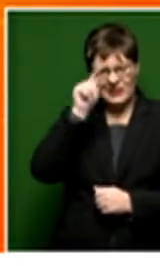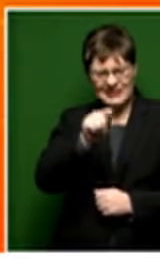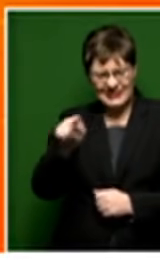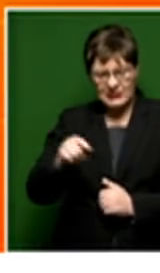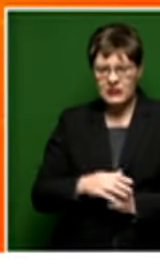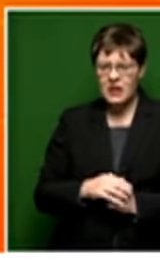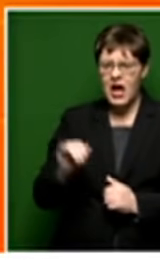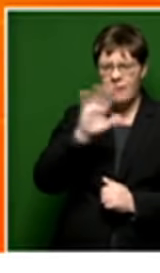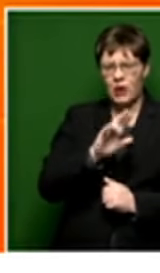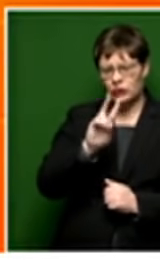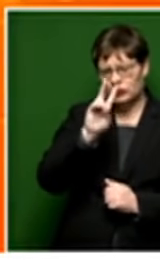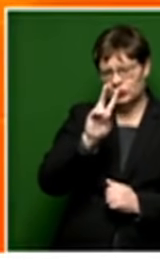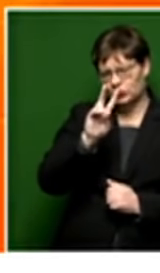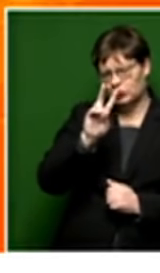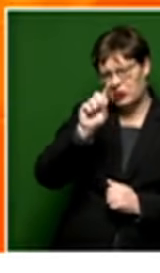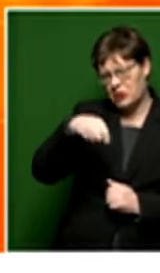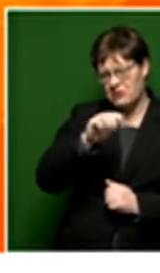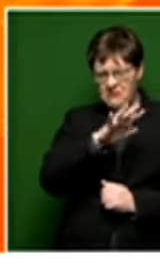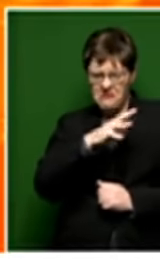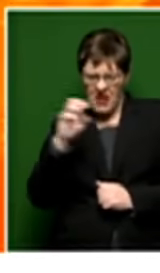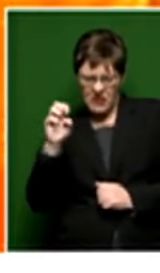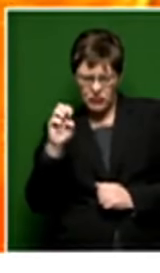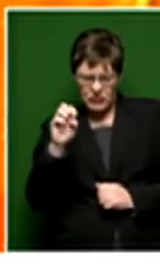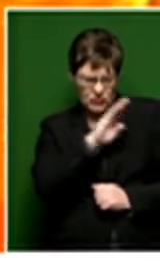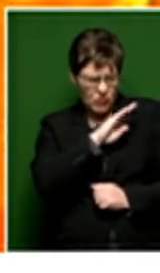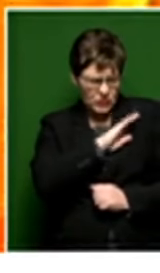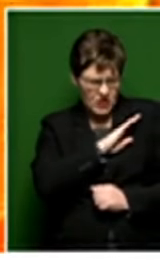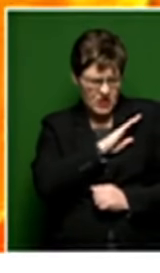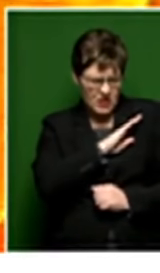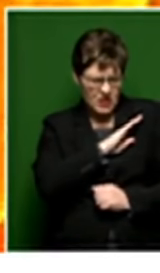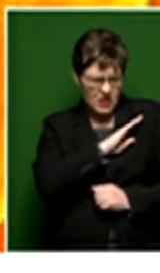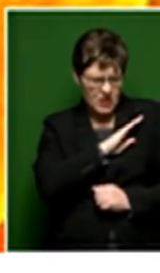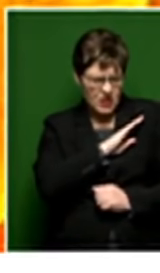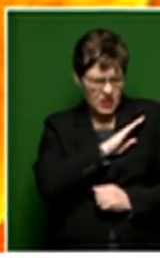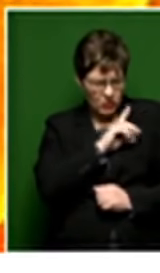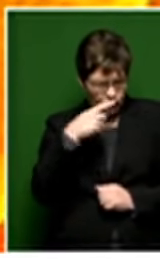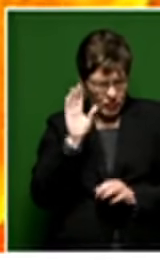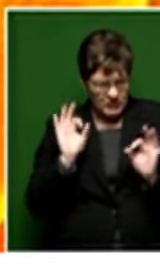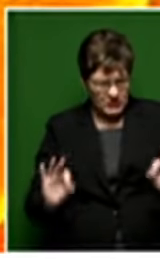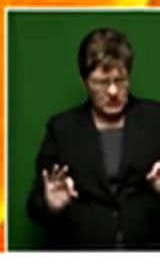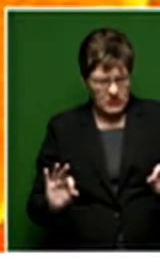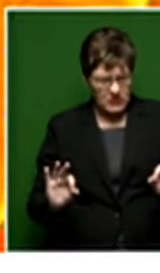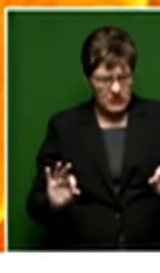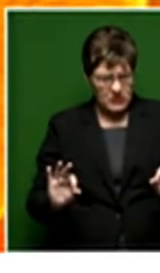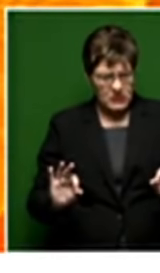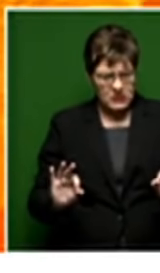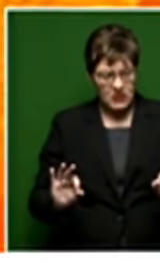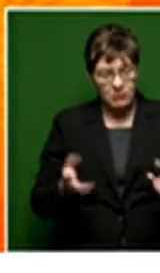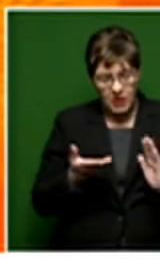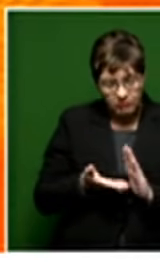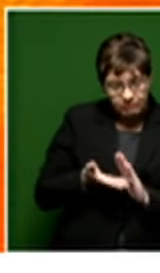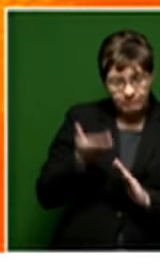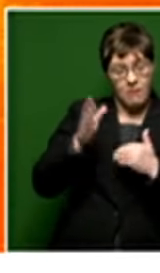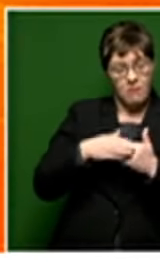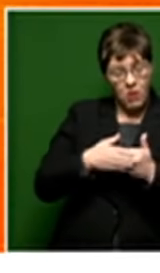figure of around about 2,500 soldiers was released. Is that still the case? Has this been upped? What